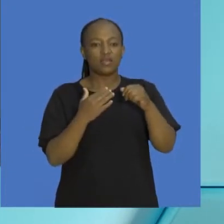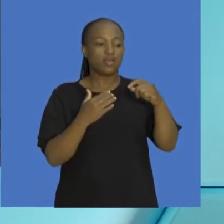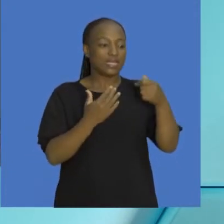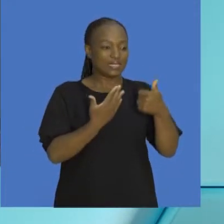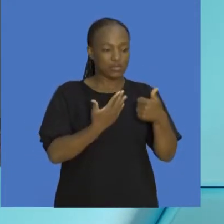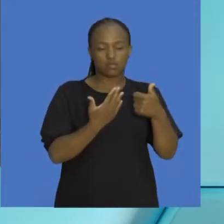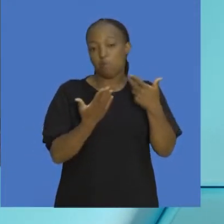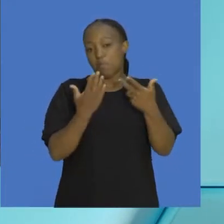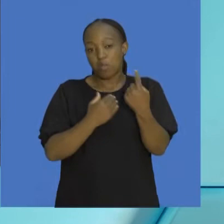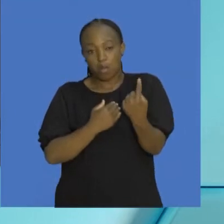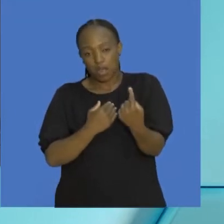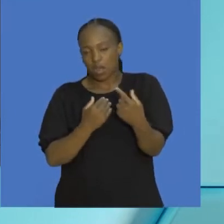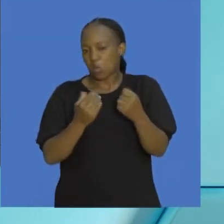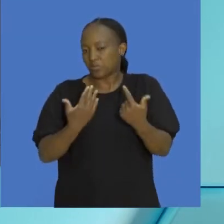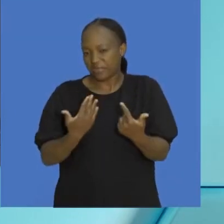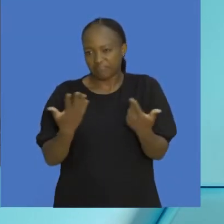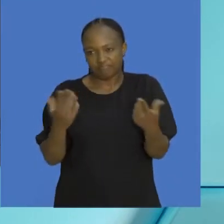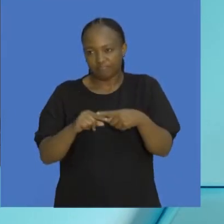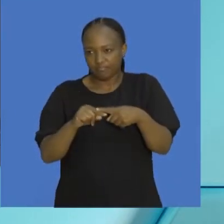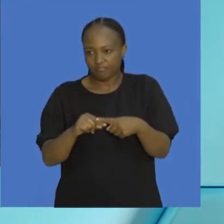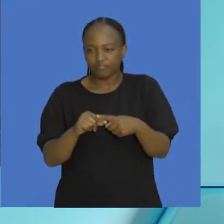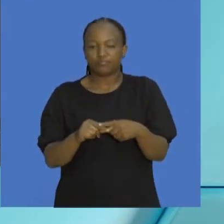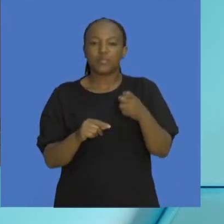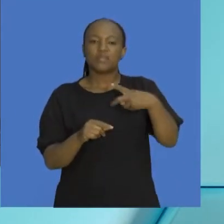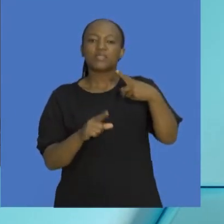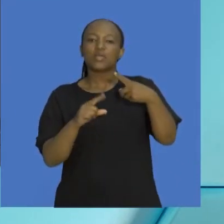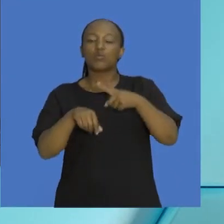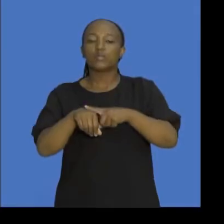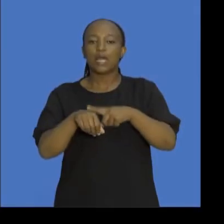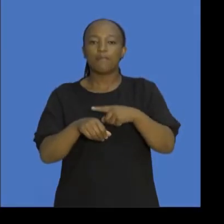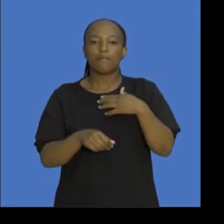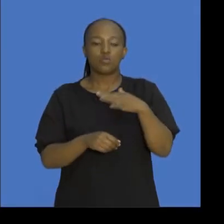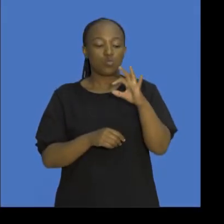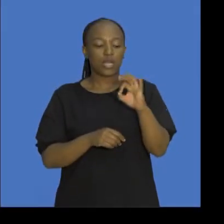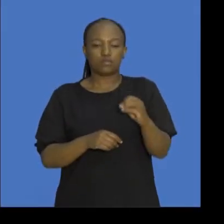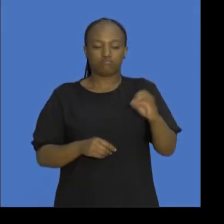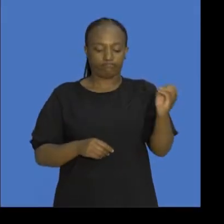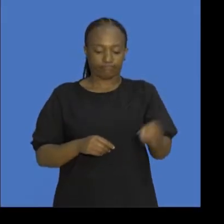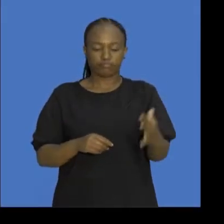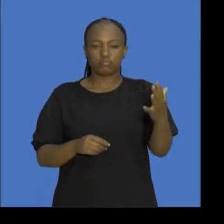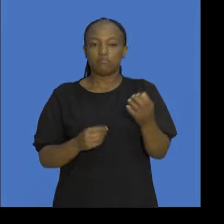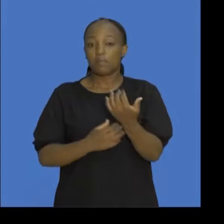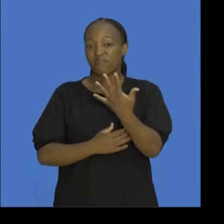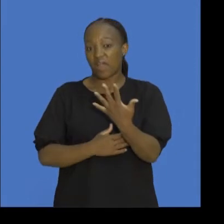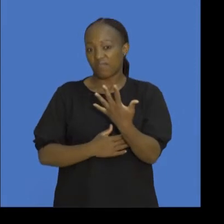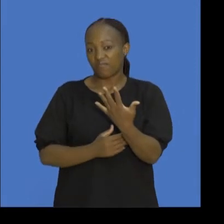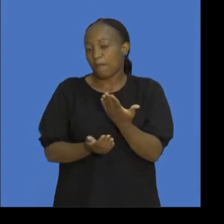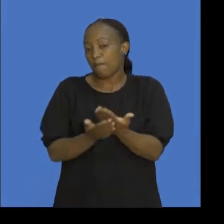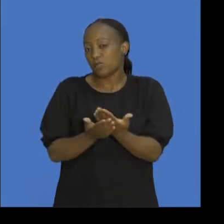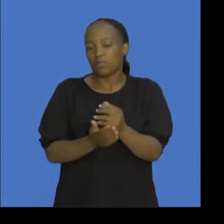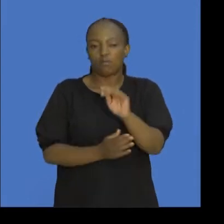and the second die could have been 1, which is 7. And the second observation is 5. That could have been